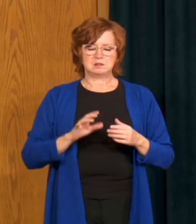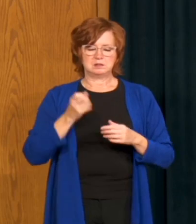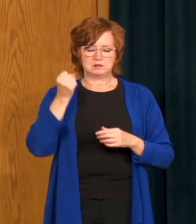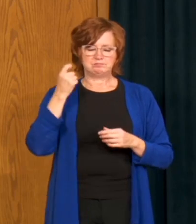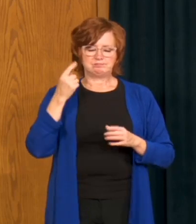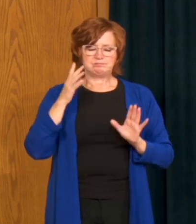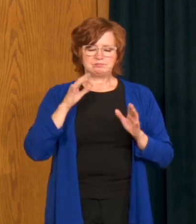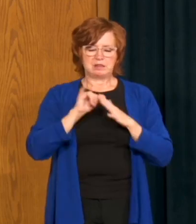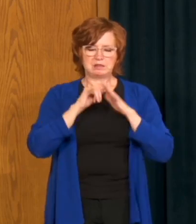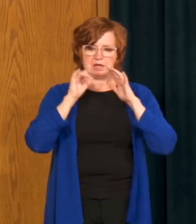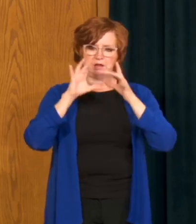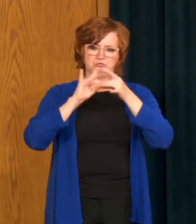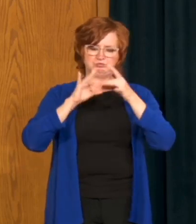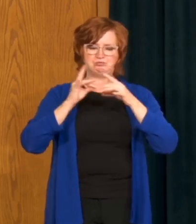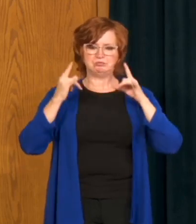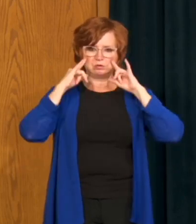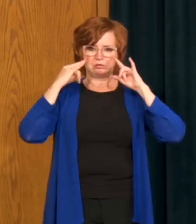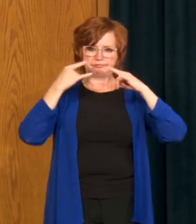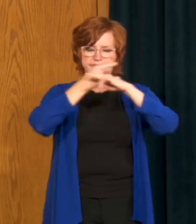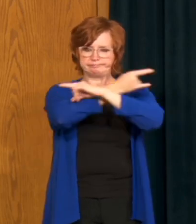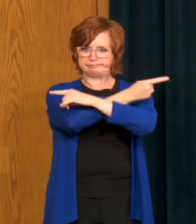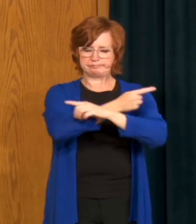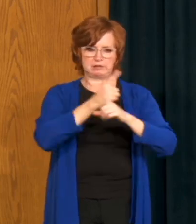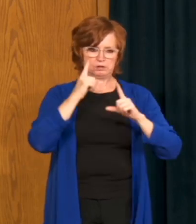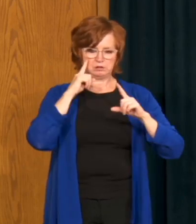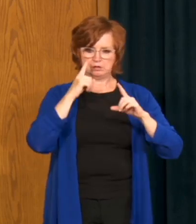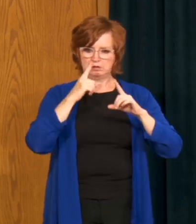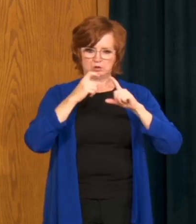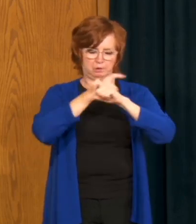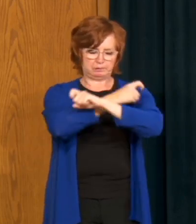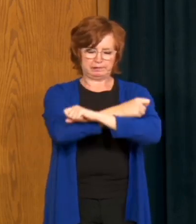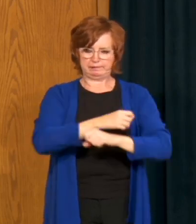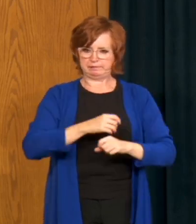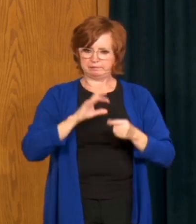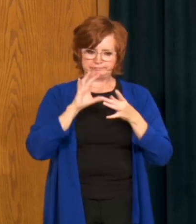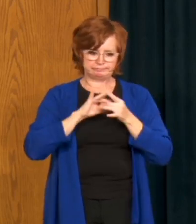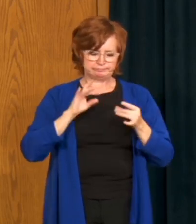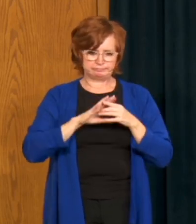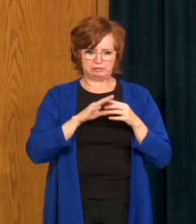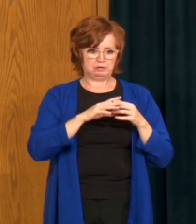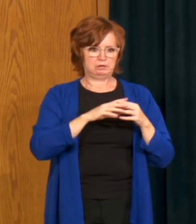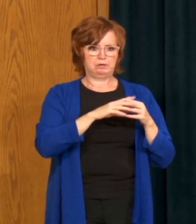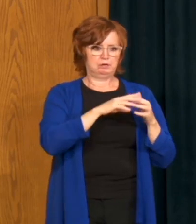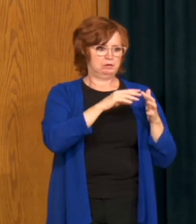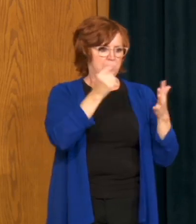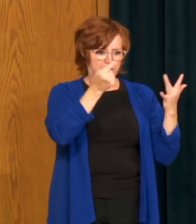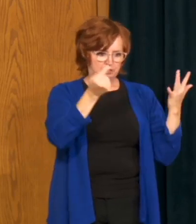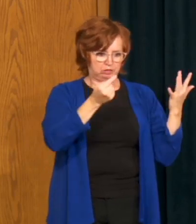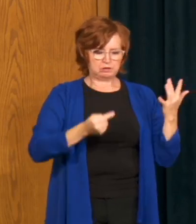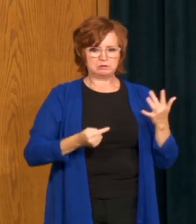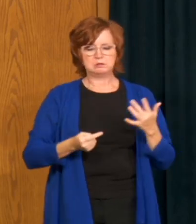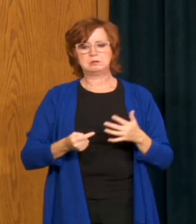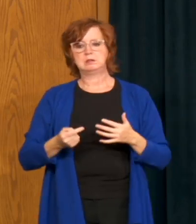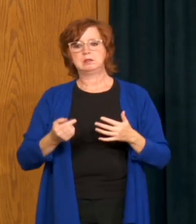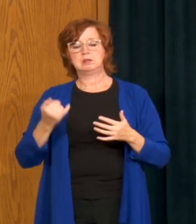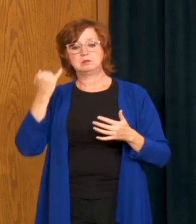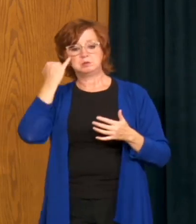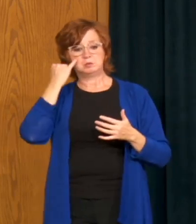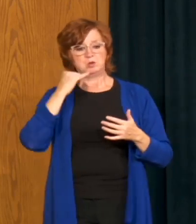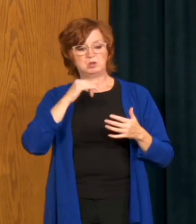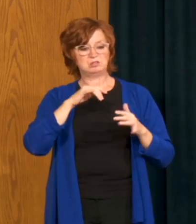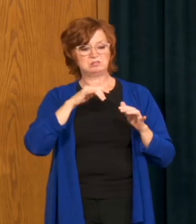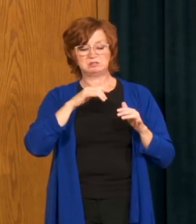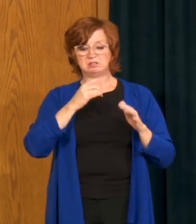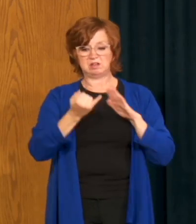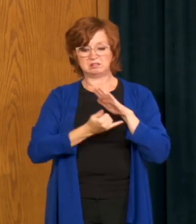but certainly if you have to isolate for 14 days, because you're a contact. Certainly getting a test on day 5, for